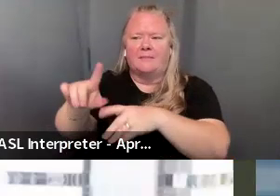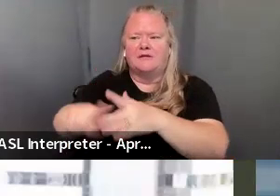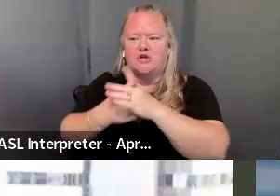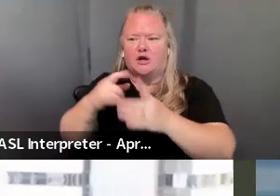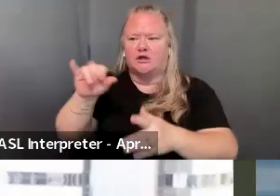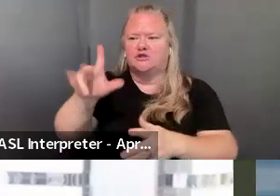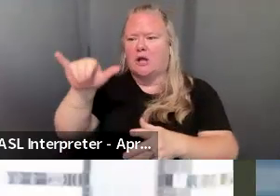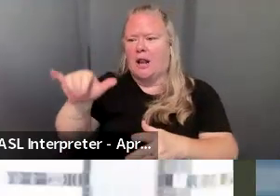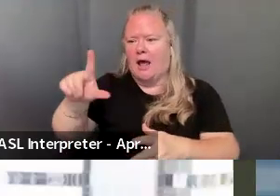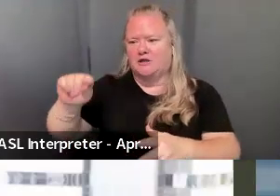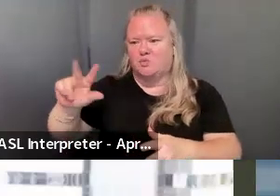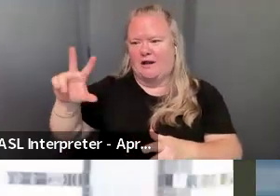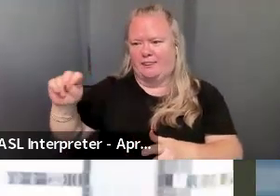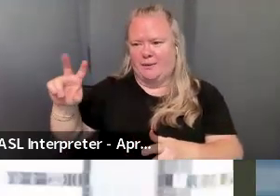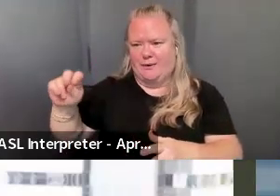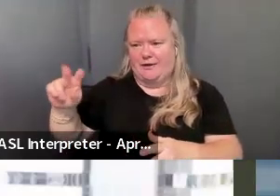in July of 2030.